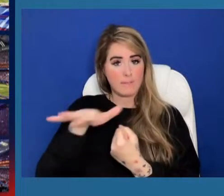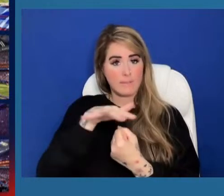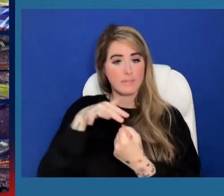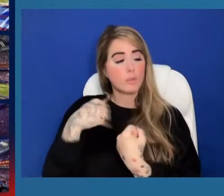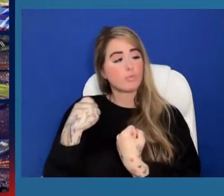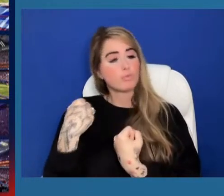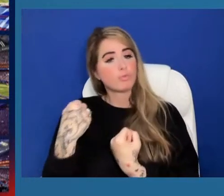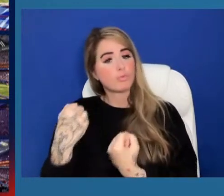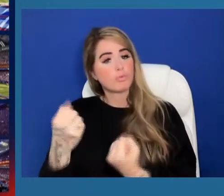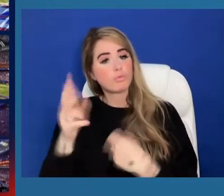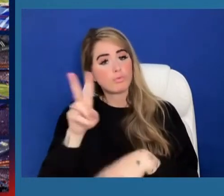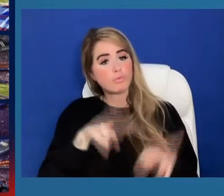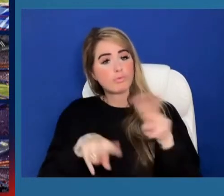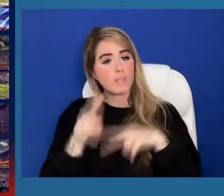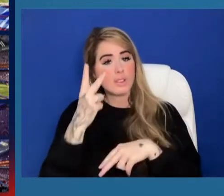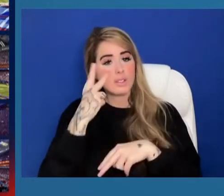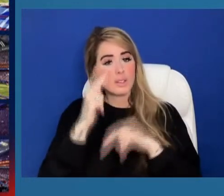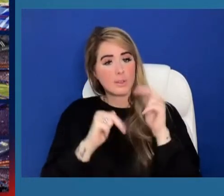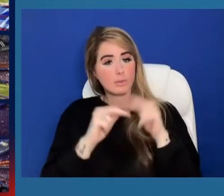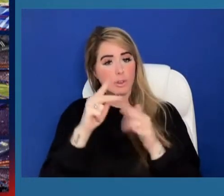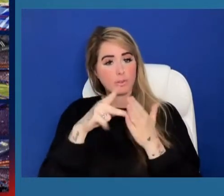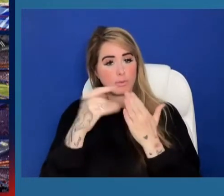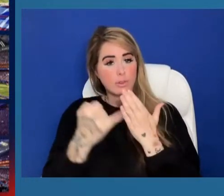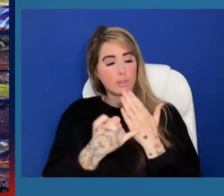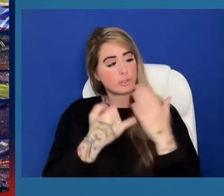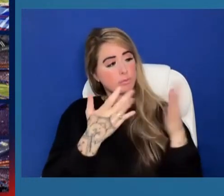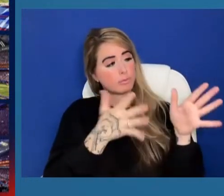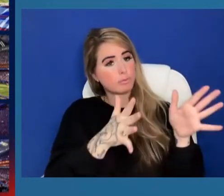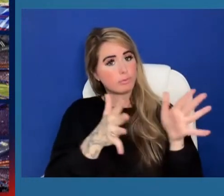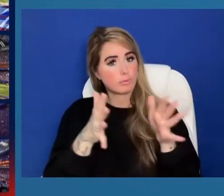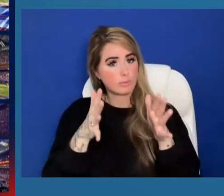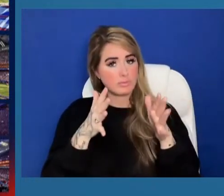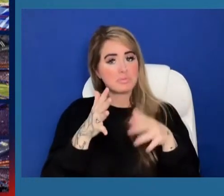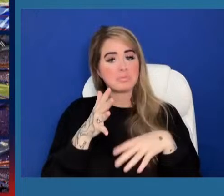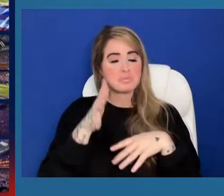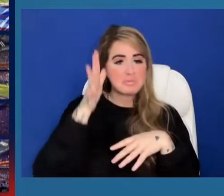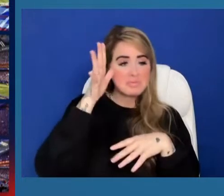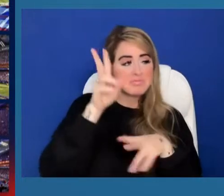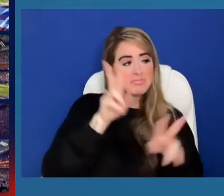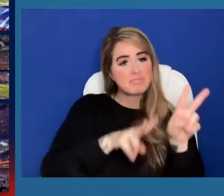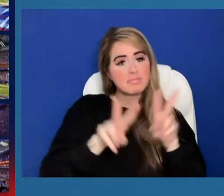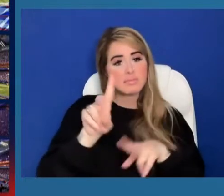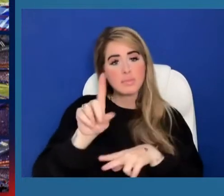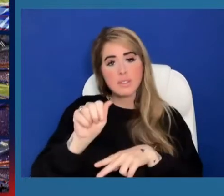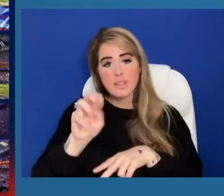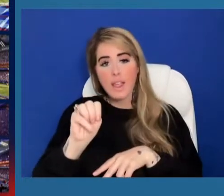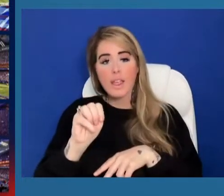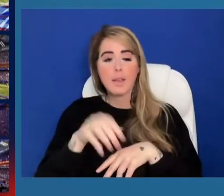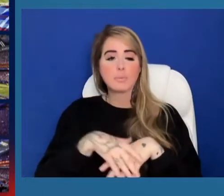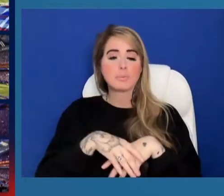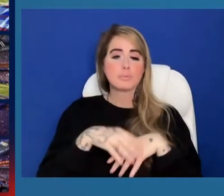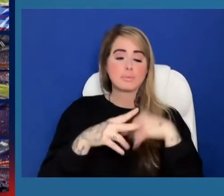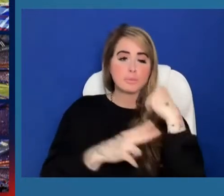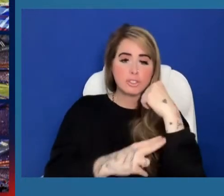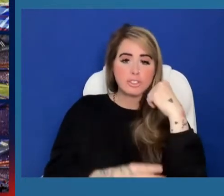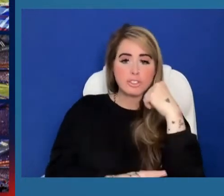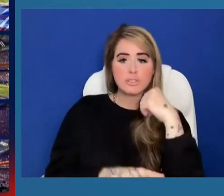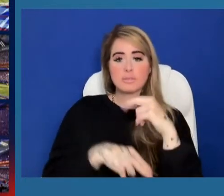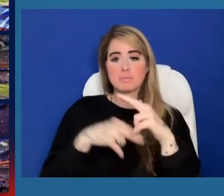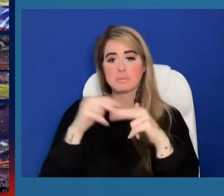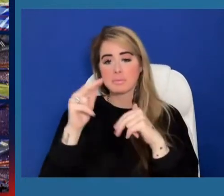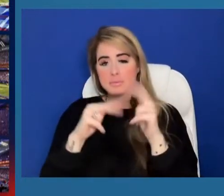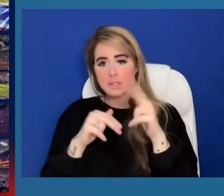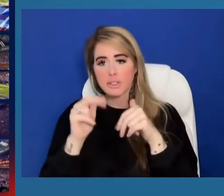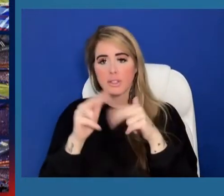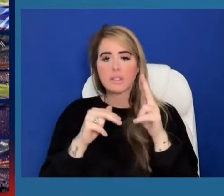construction projects that were finished, some dams, bridges, buildings, and he would